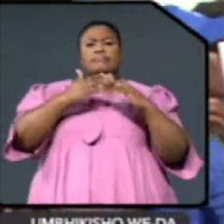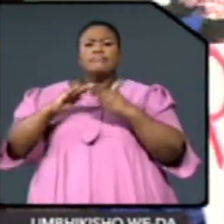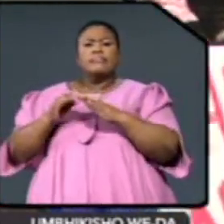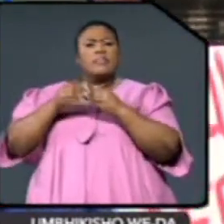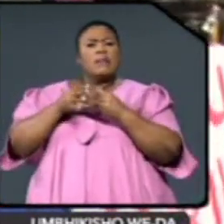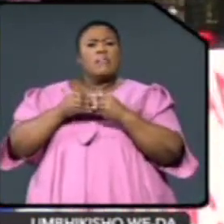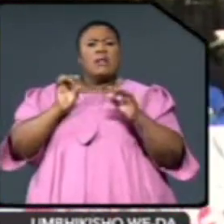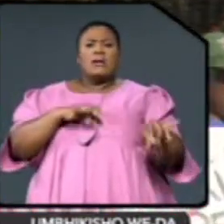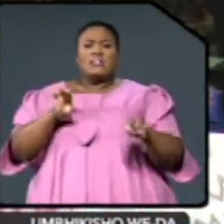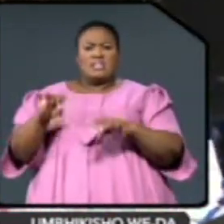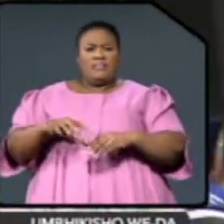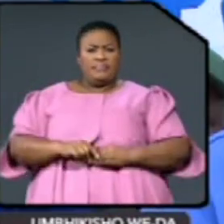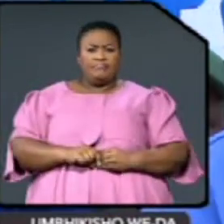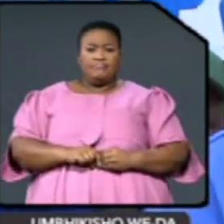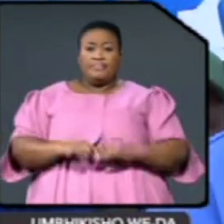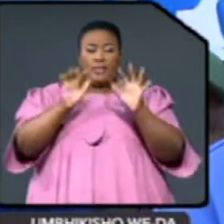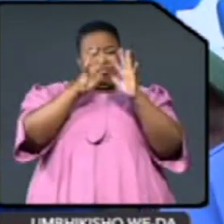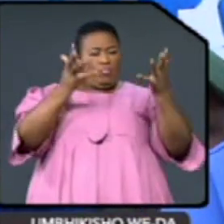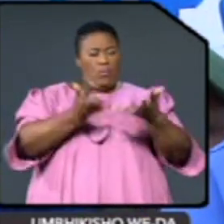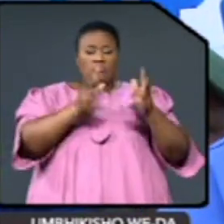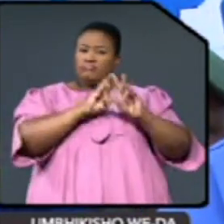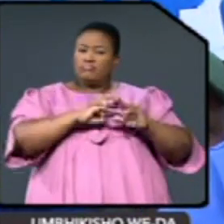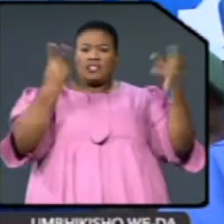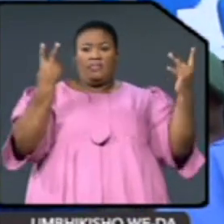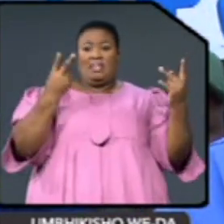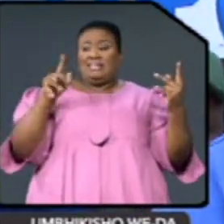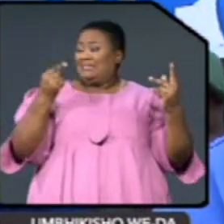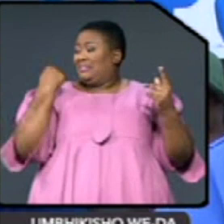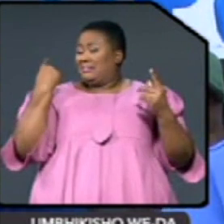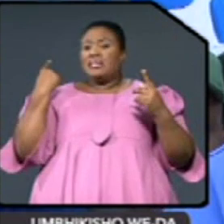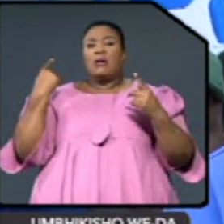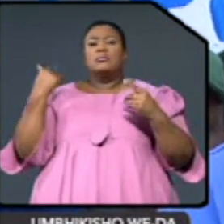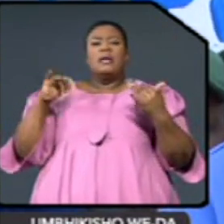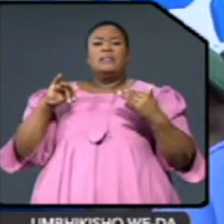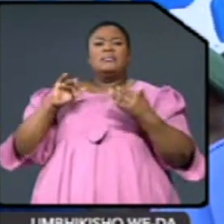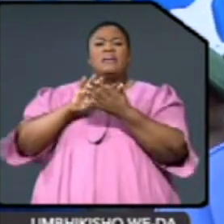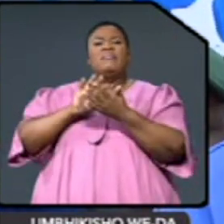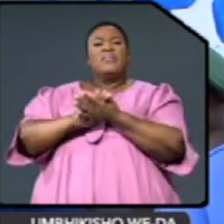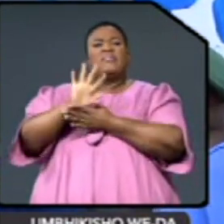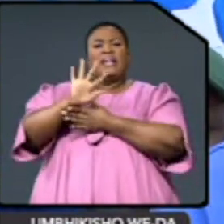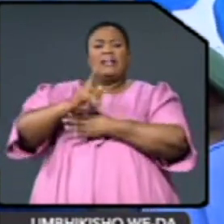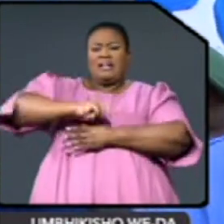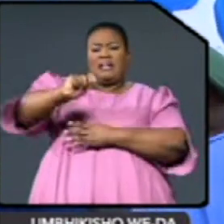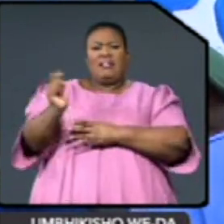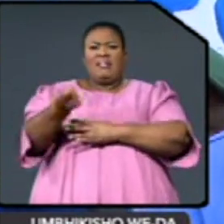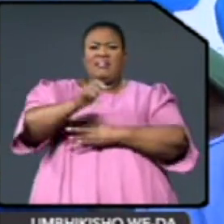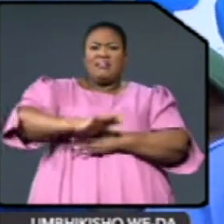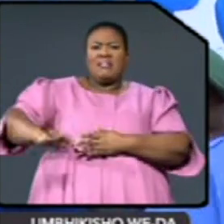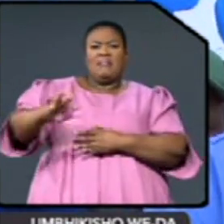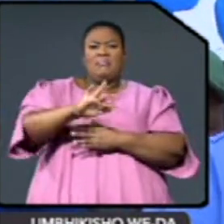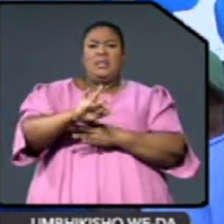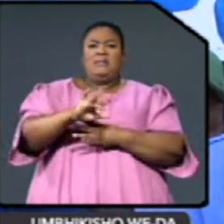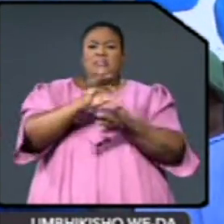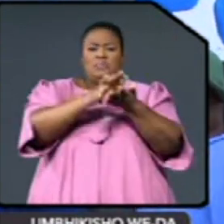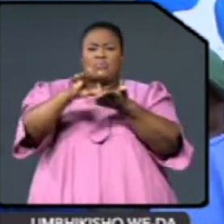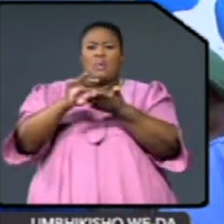kanzima. These ministers live in a different world. This estate behind me is a golf course, 15 tennis courts, swimming pools, a basketball court, manicured